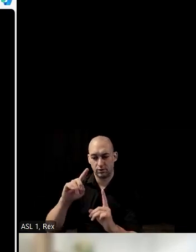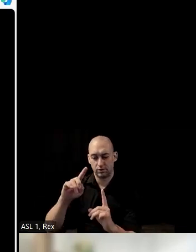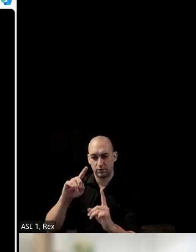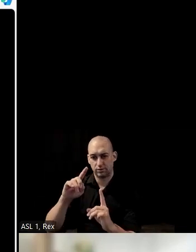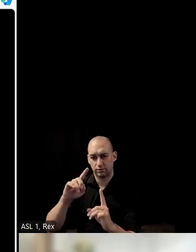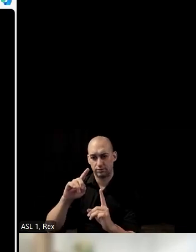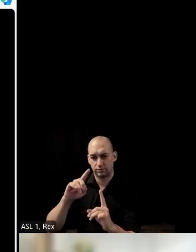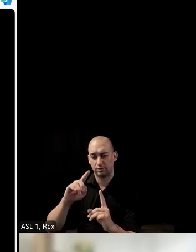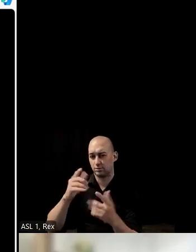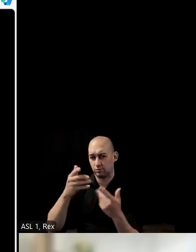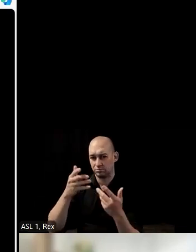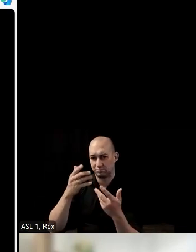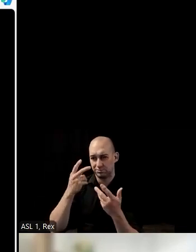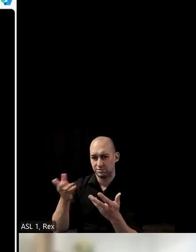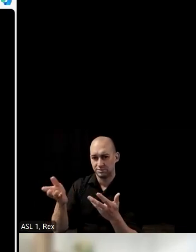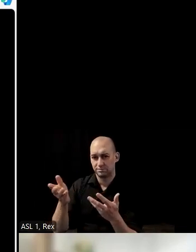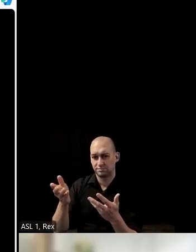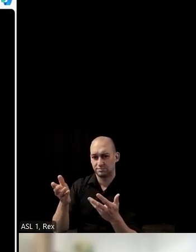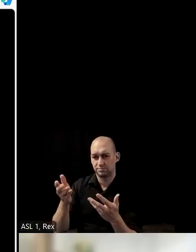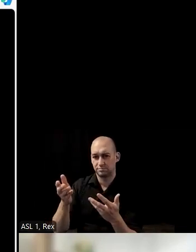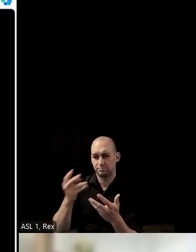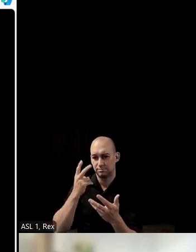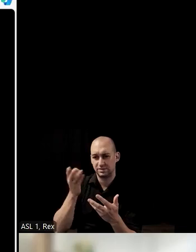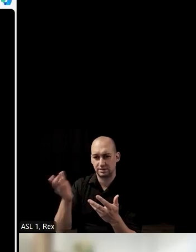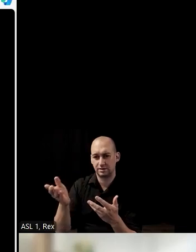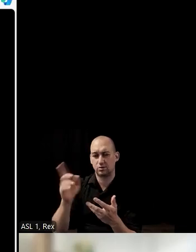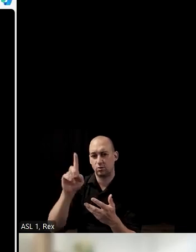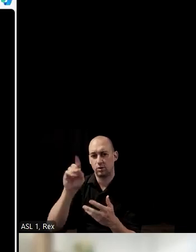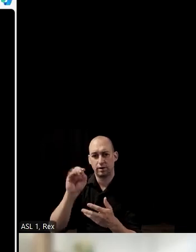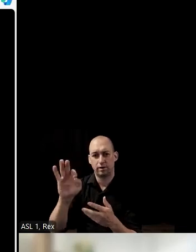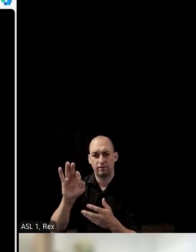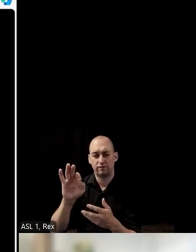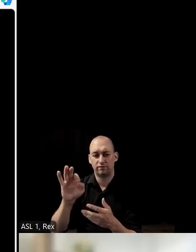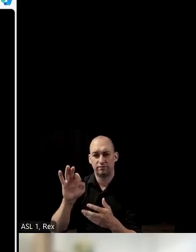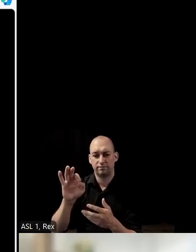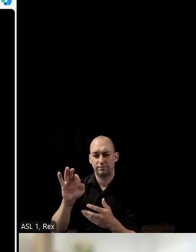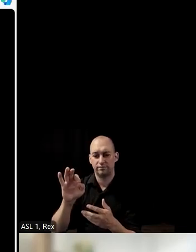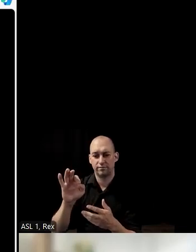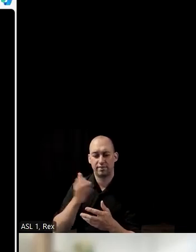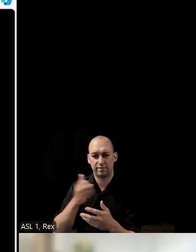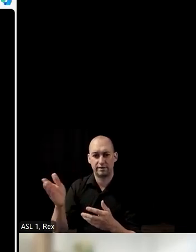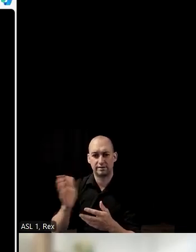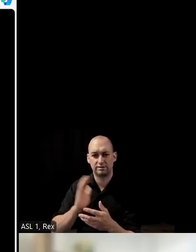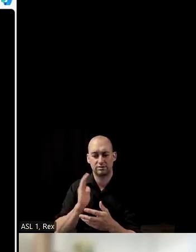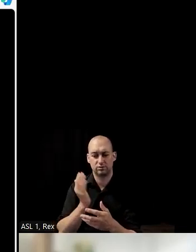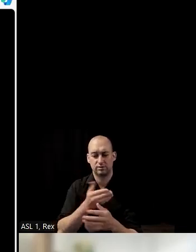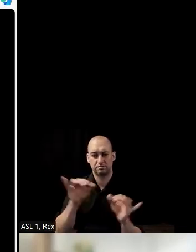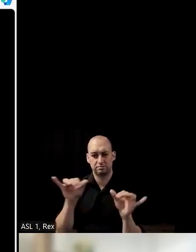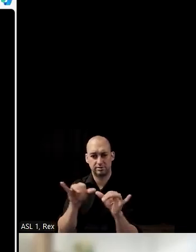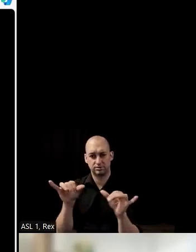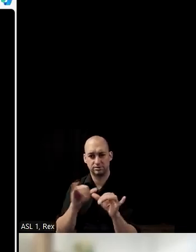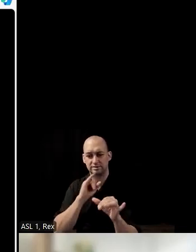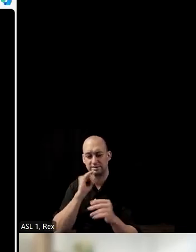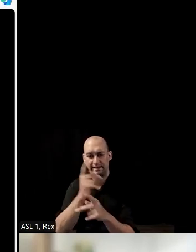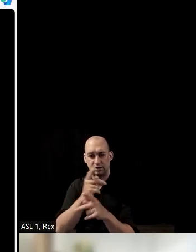let's see, so that you can see here, one of the things that were measured is the